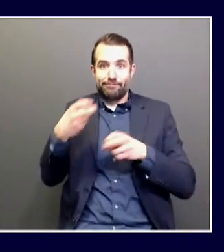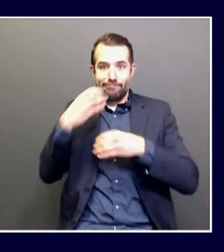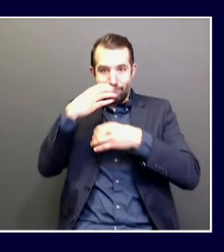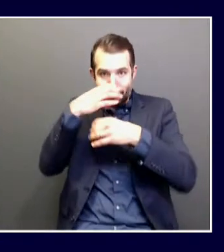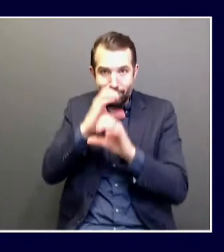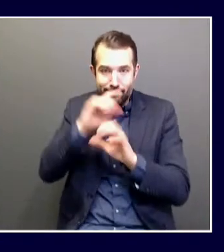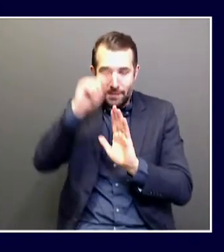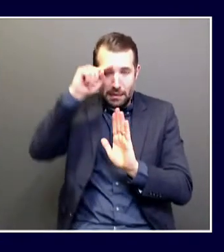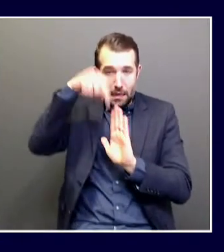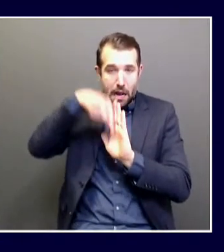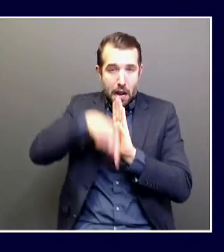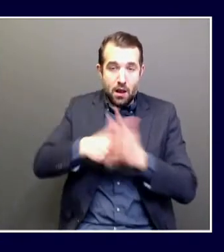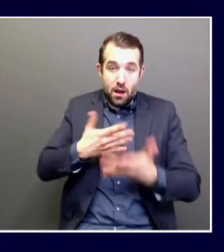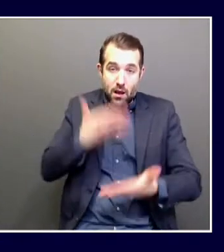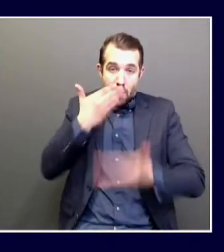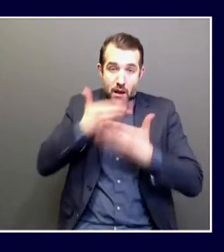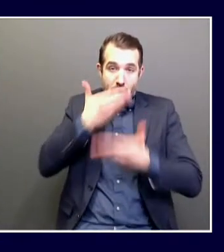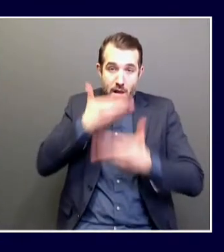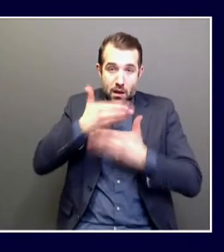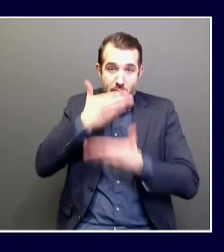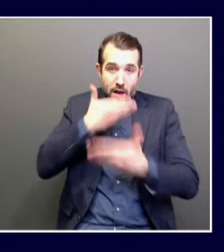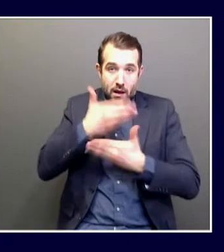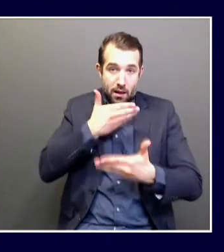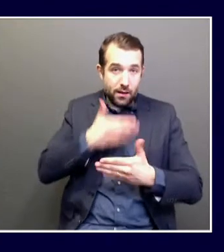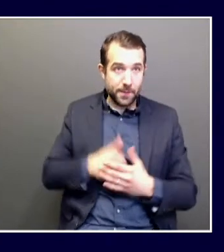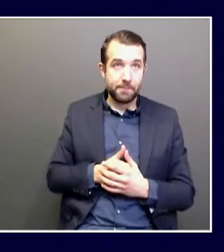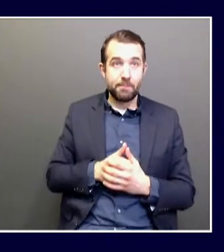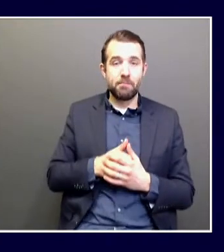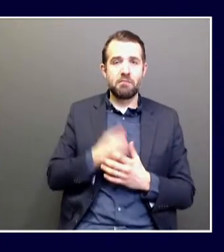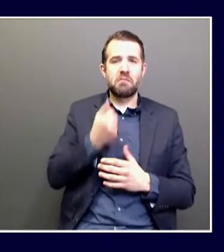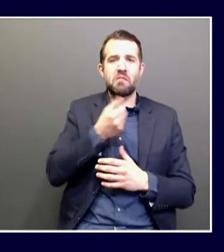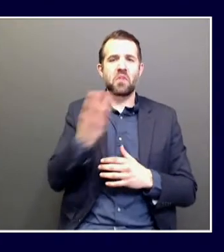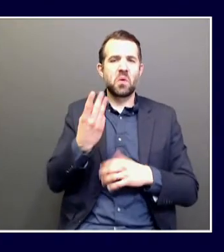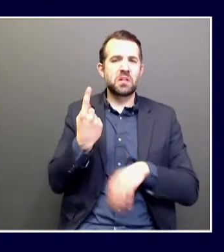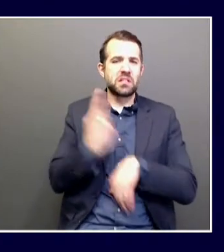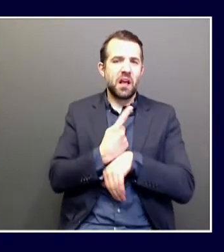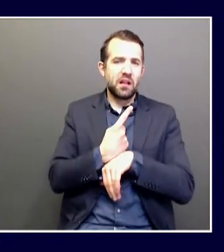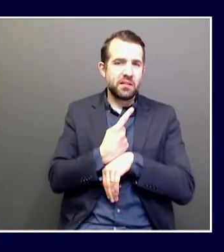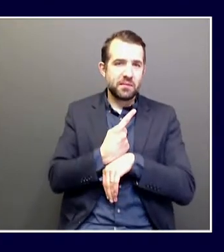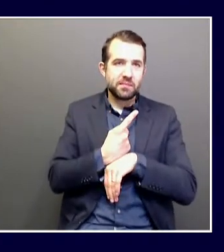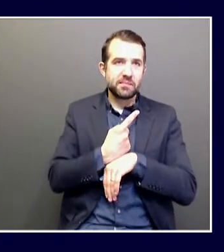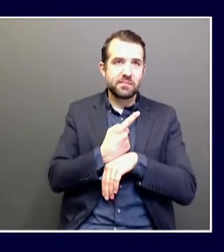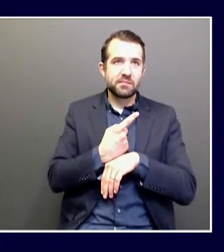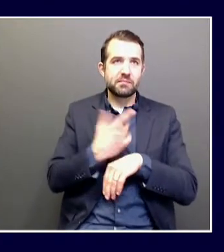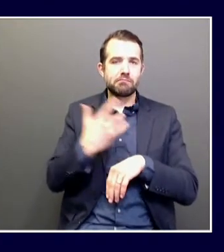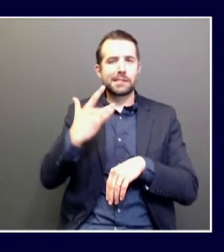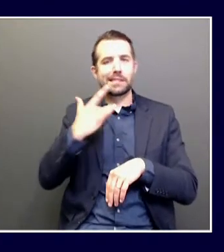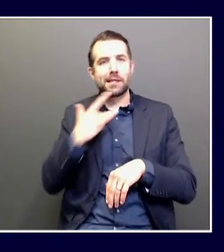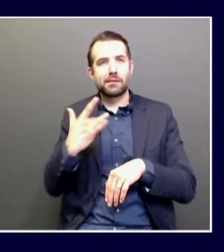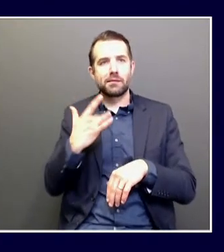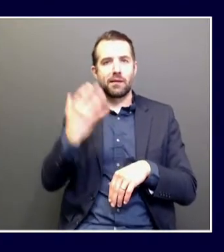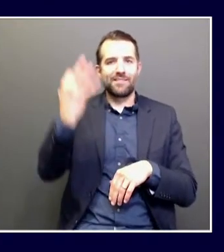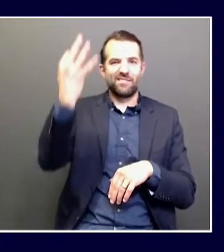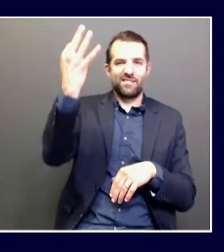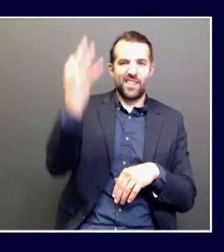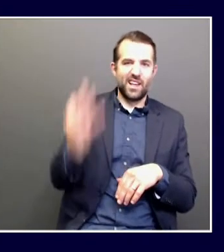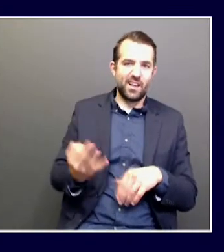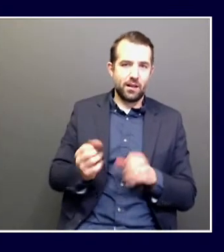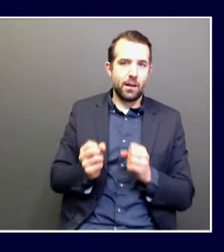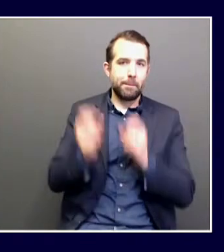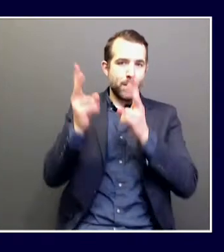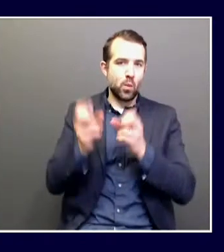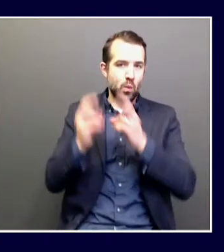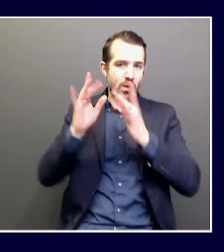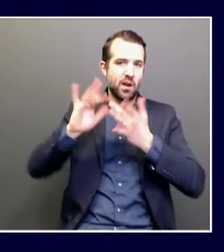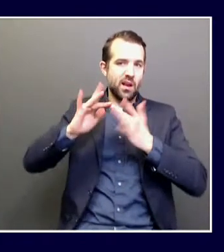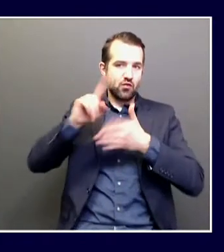we publish those results usually toward the end of each week, typically on a Friday. Okay, so do you envision a point in